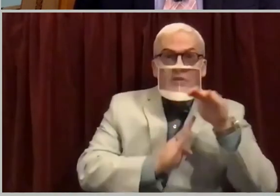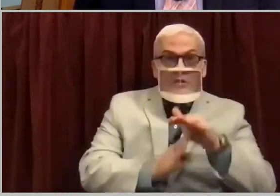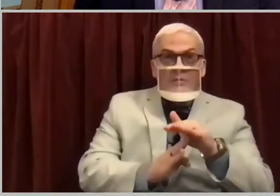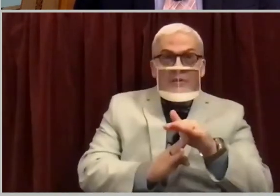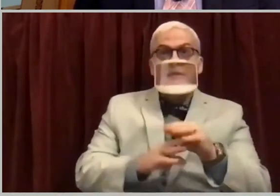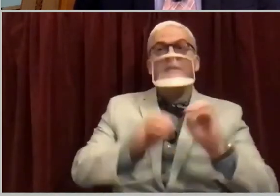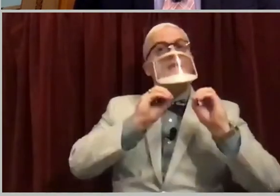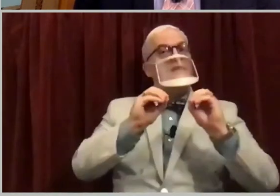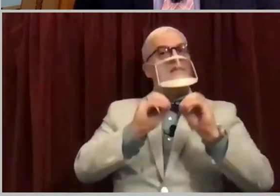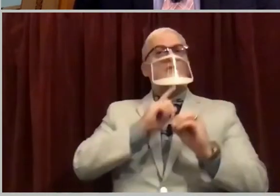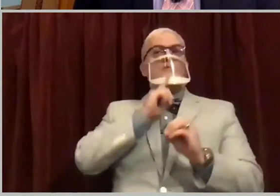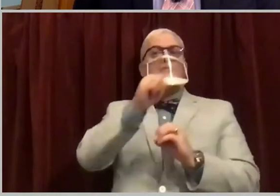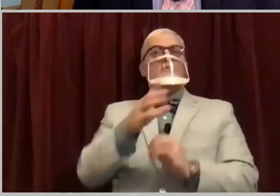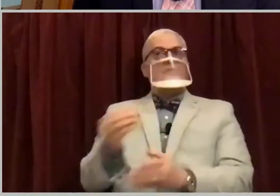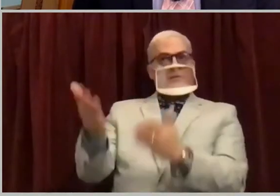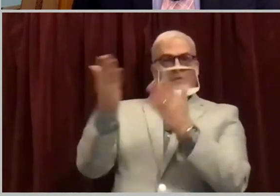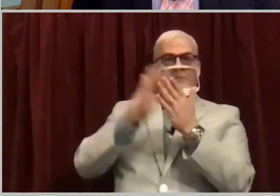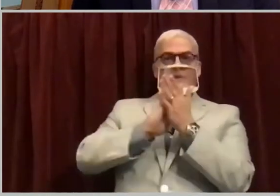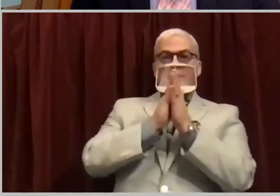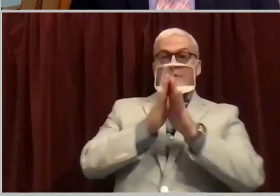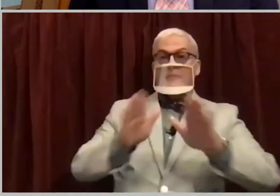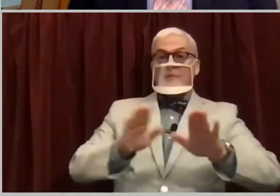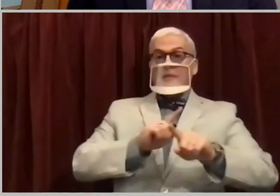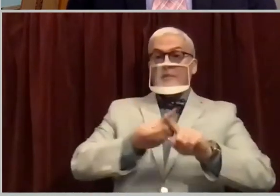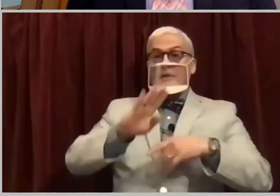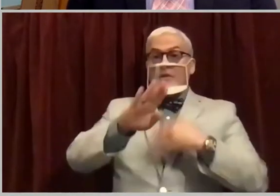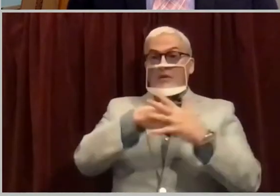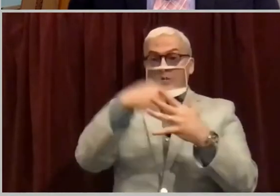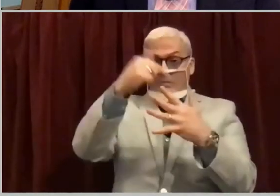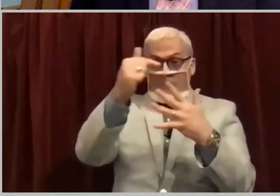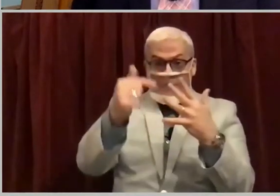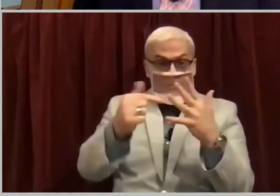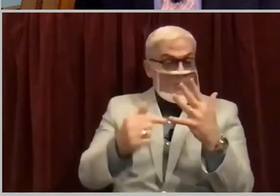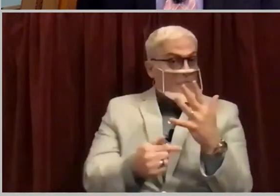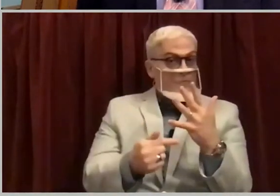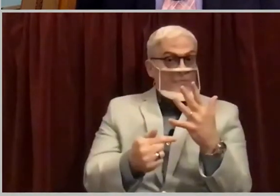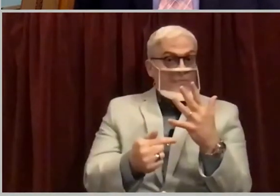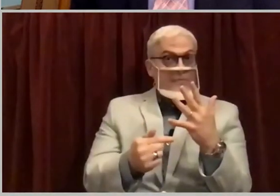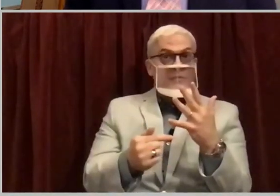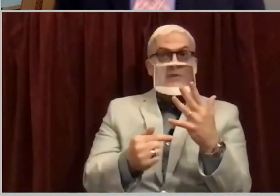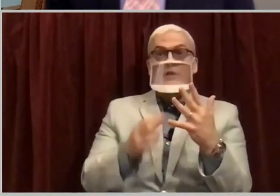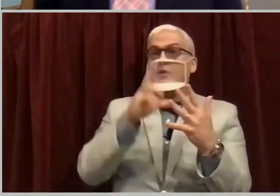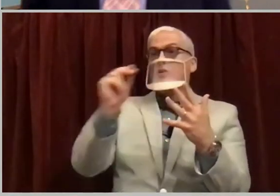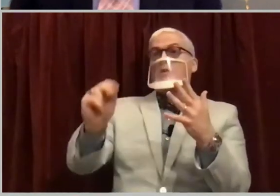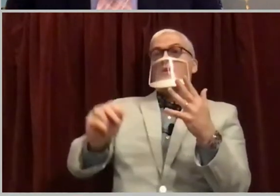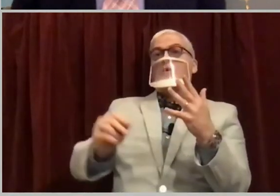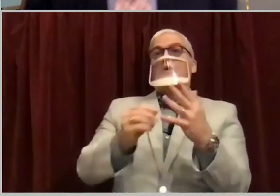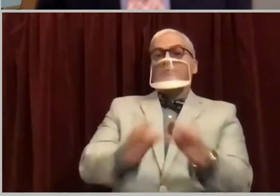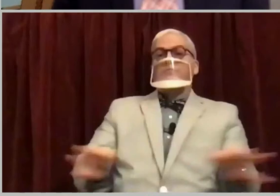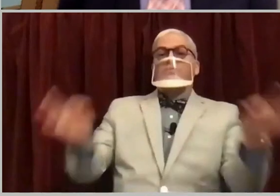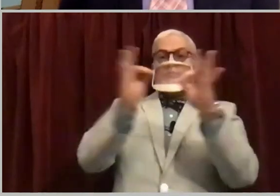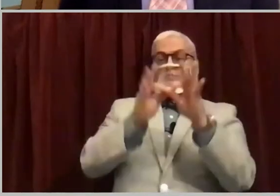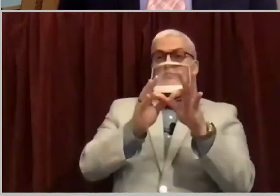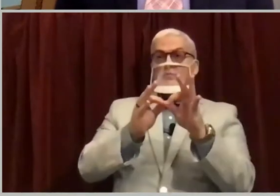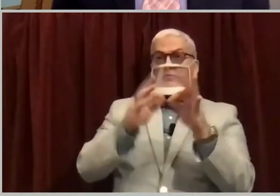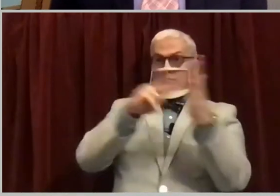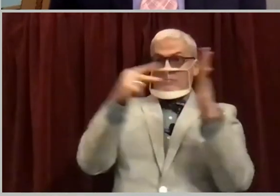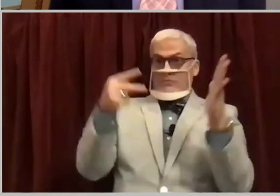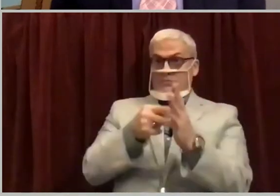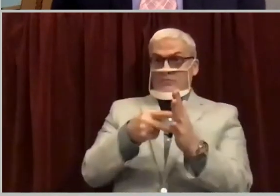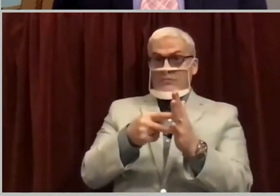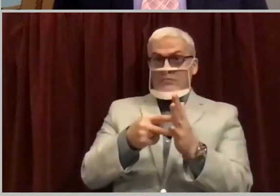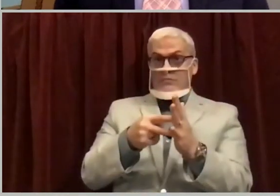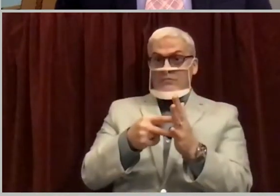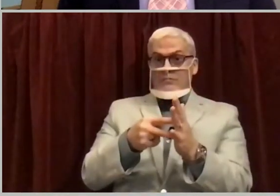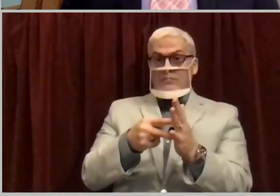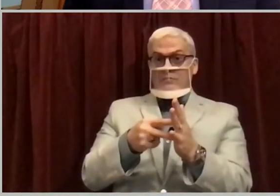truth and to bring peace. But all those reasons are incidental to the ultimate purpose of why he came. He